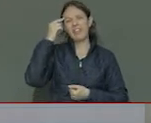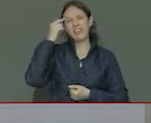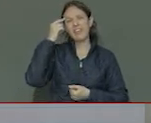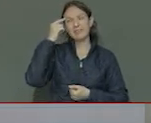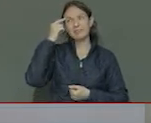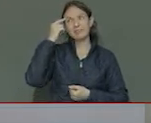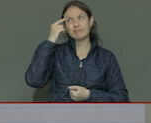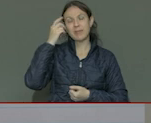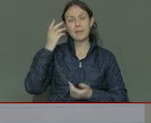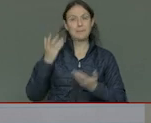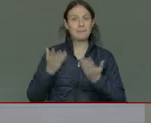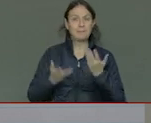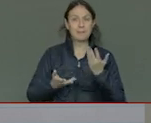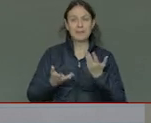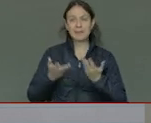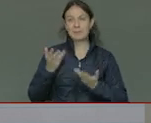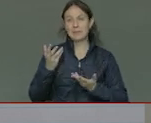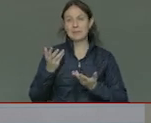happen when